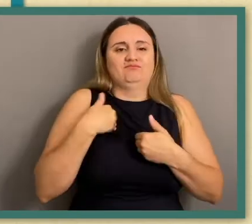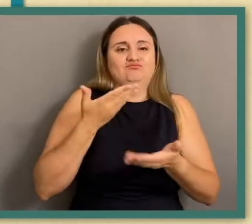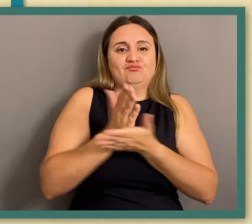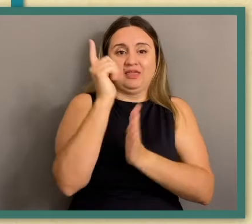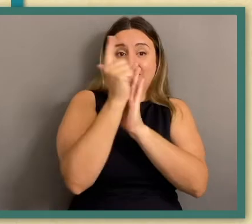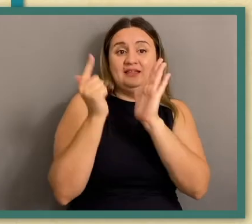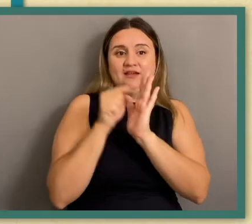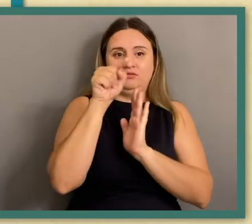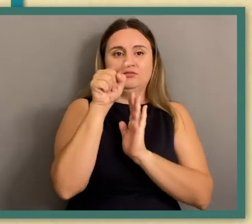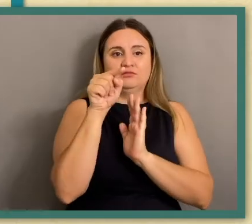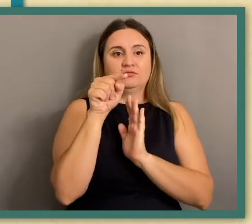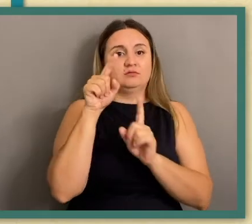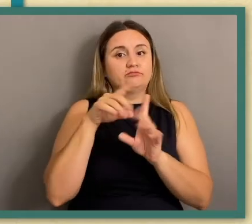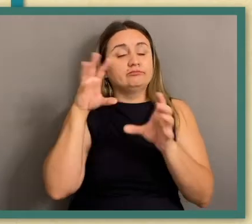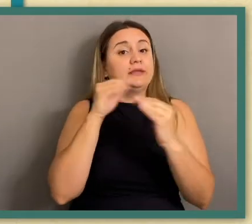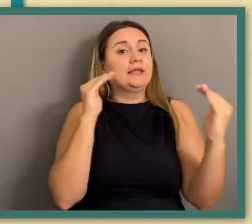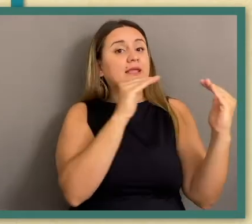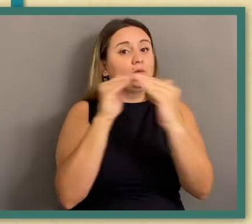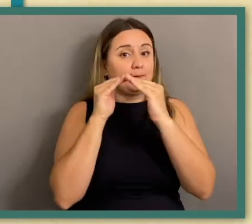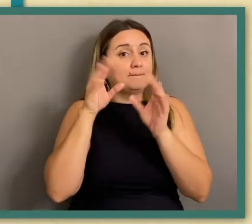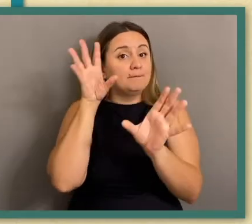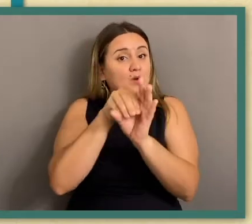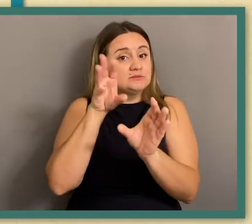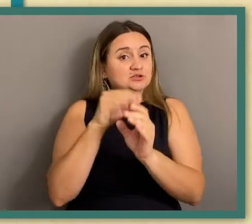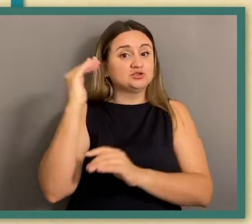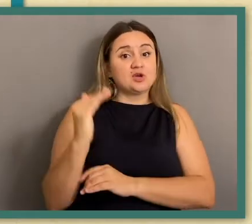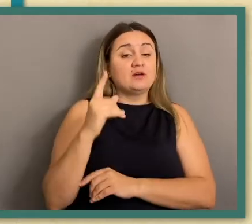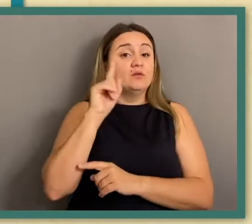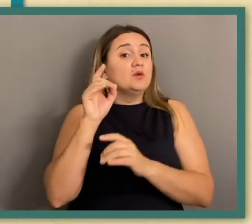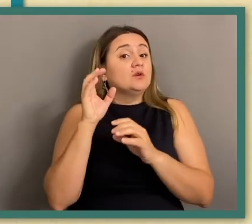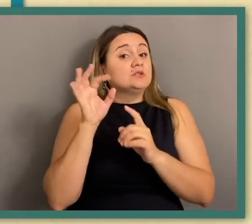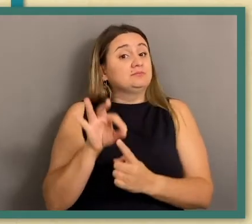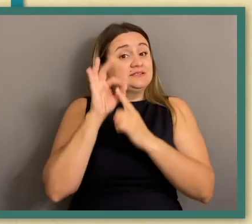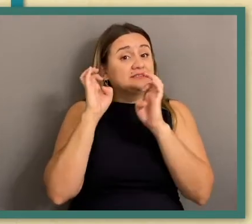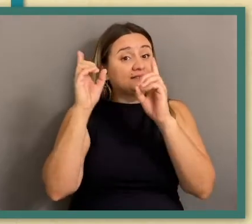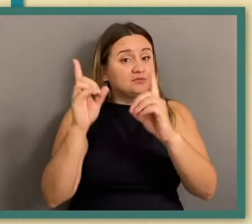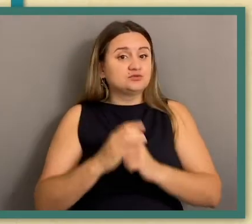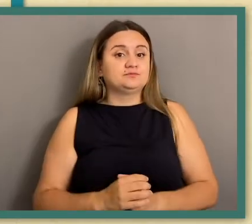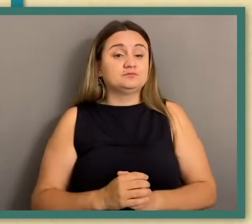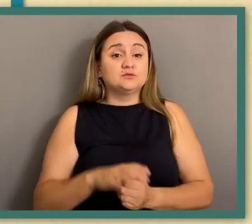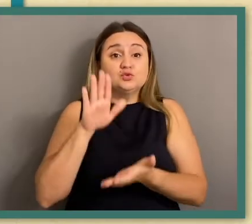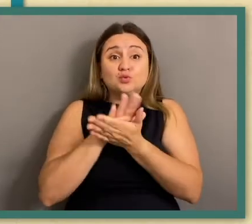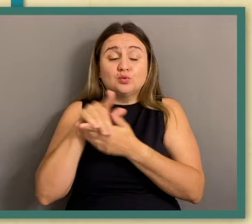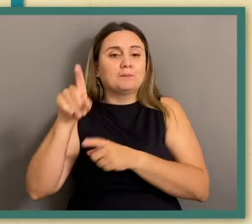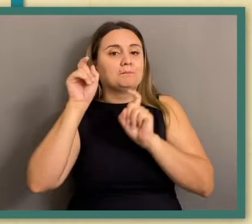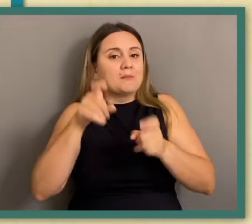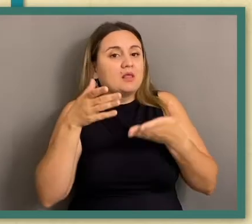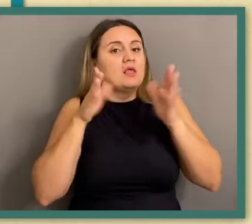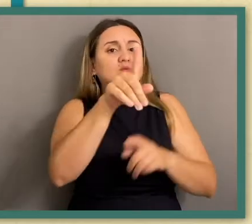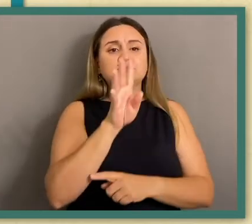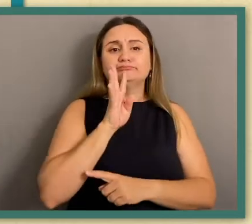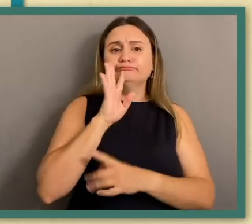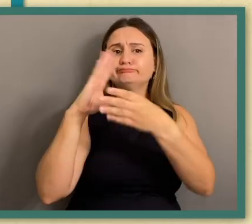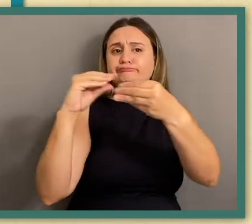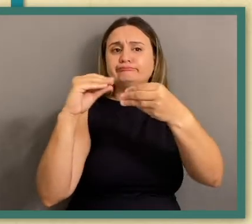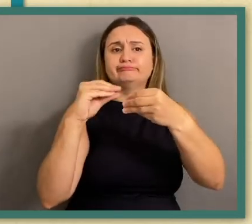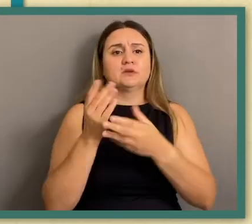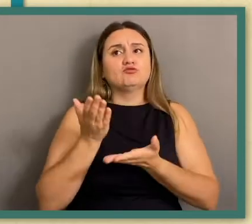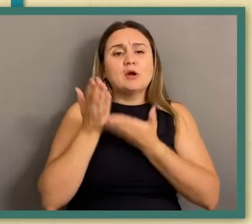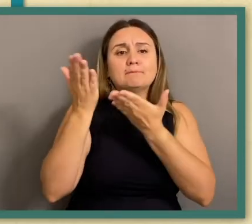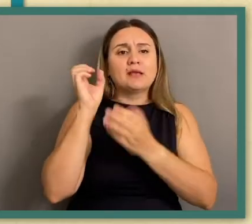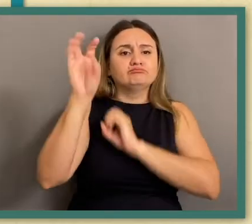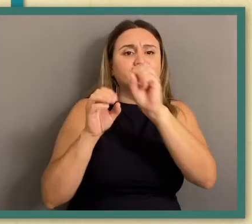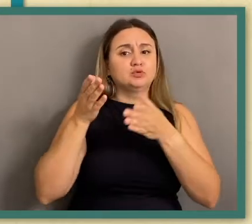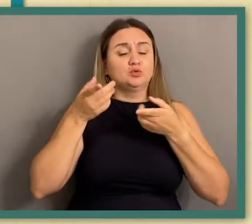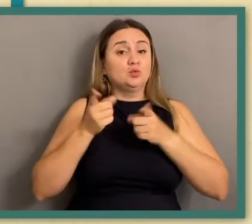legal right to be an equal participant in your child's special education. The school must allow you to speak and make recommendations during the